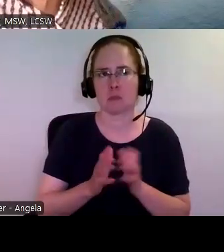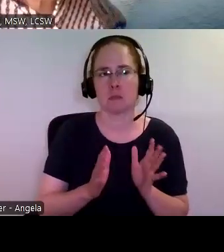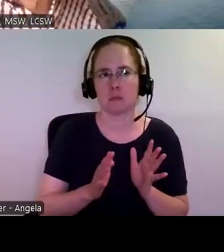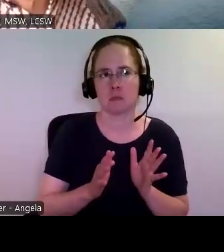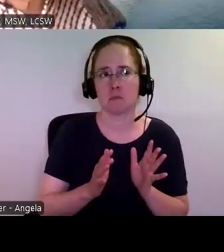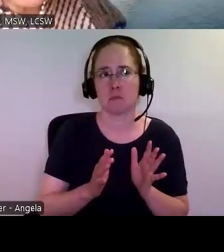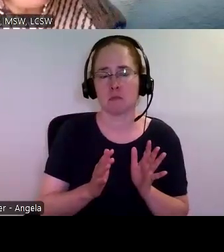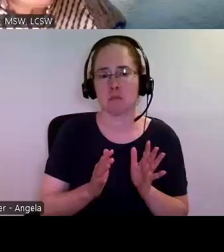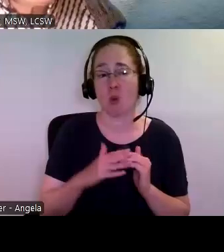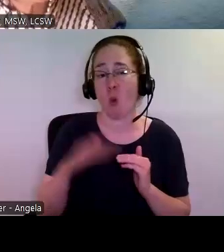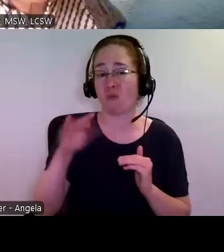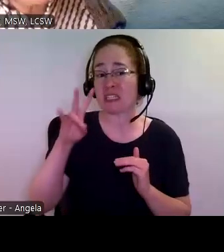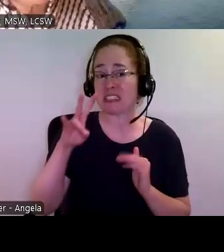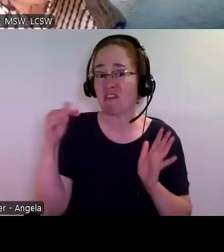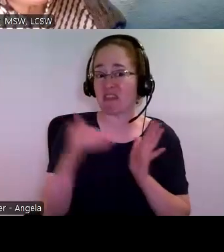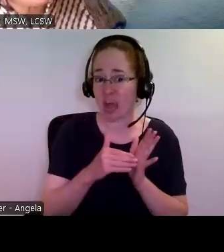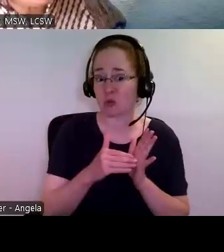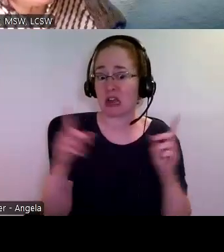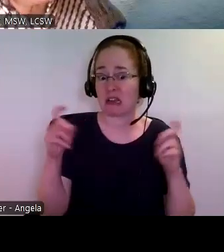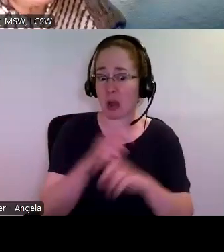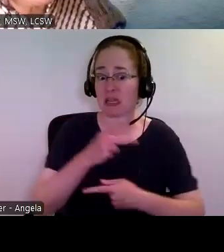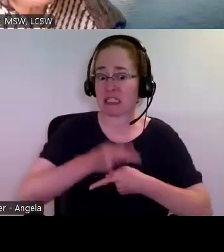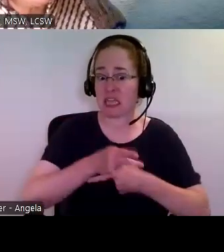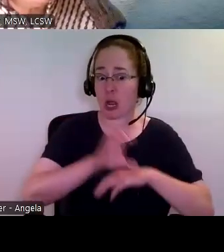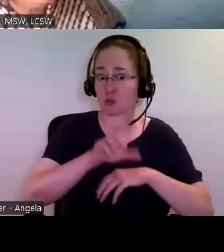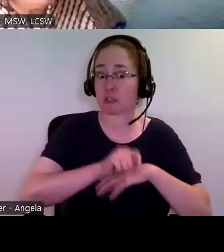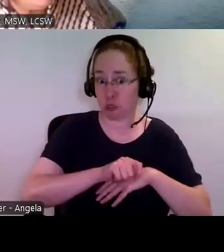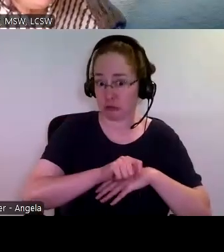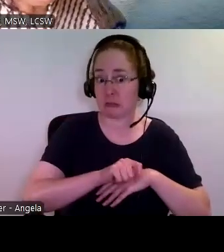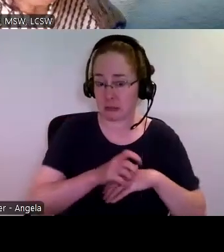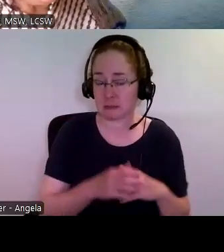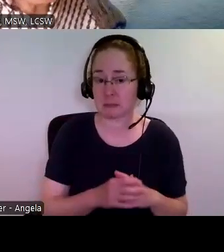over 7,000 complex care consultations.